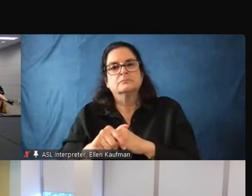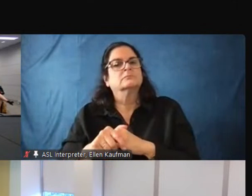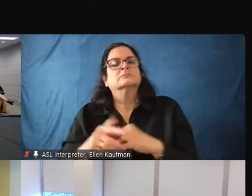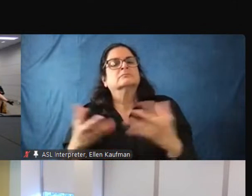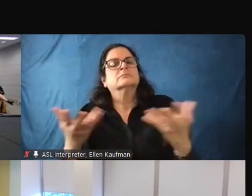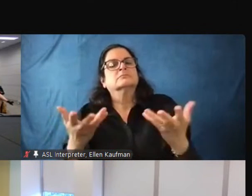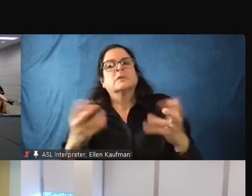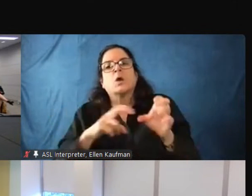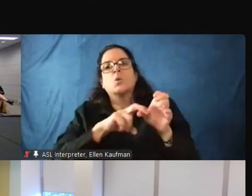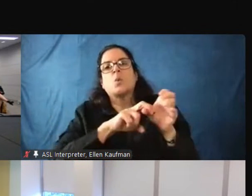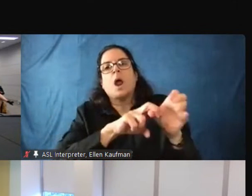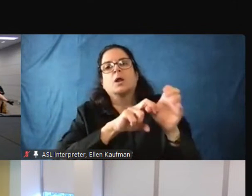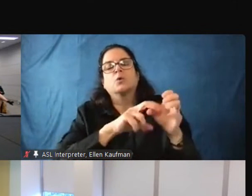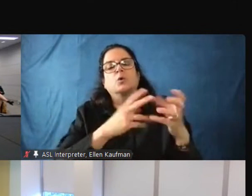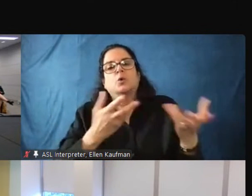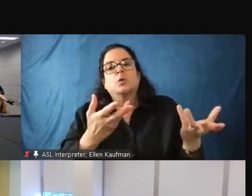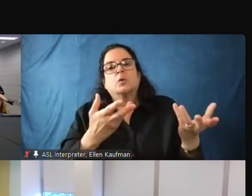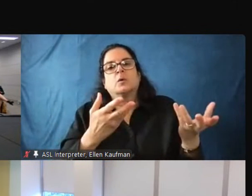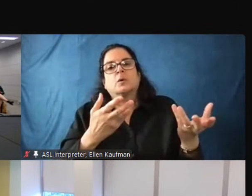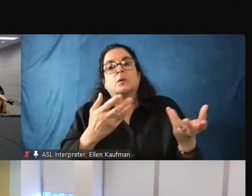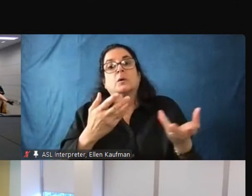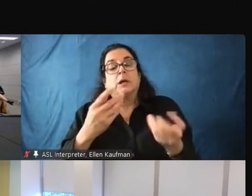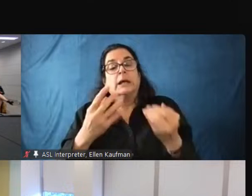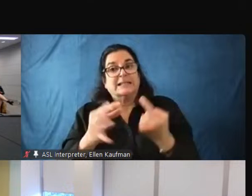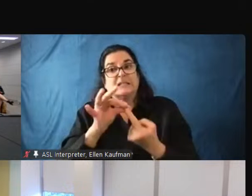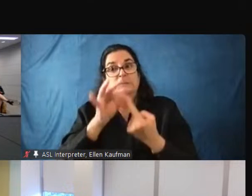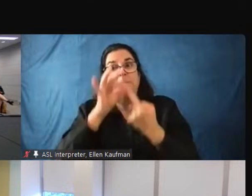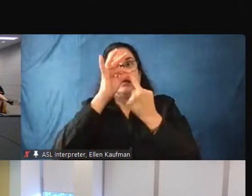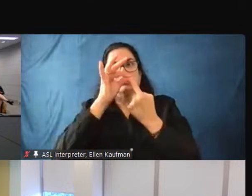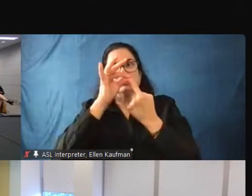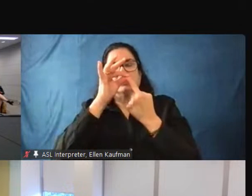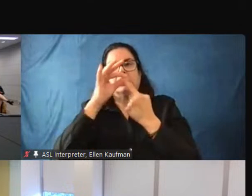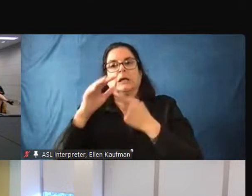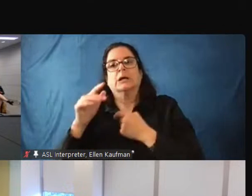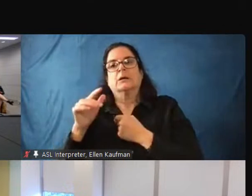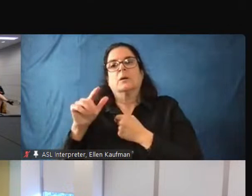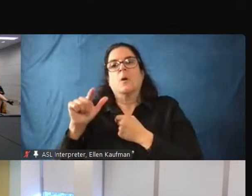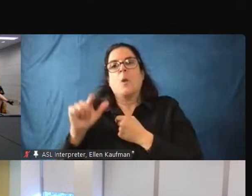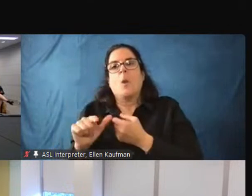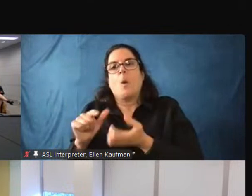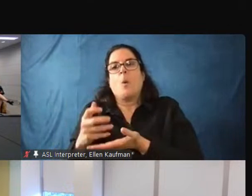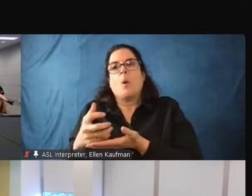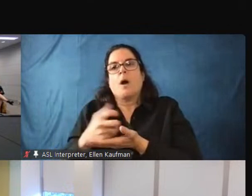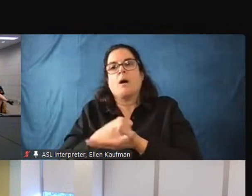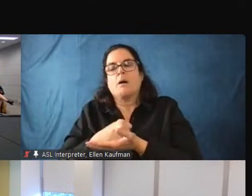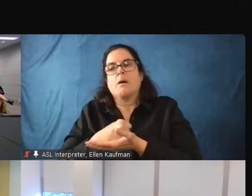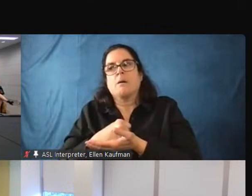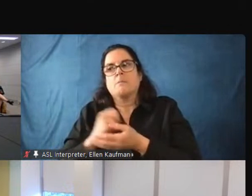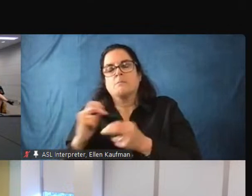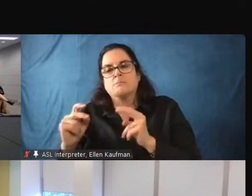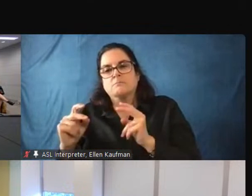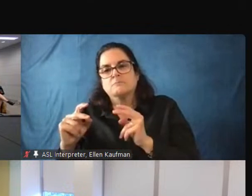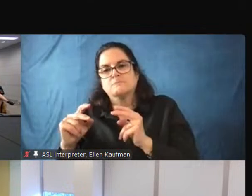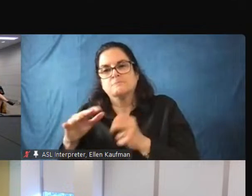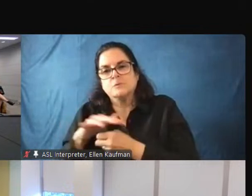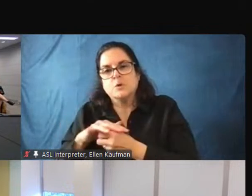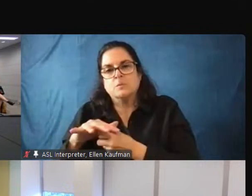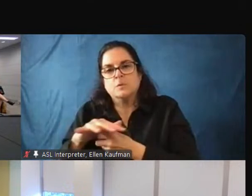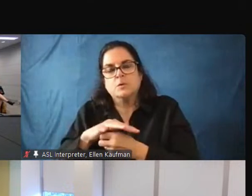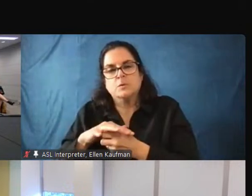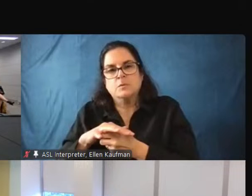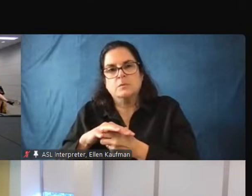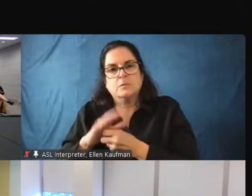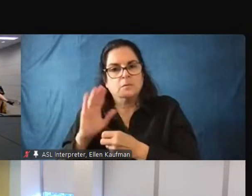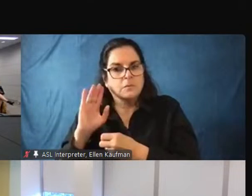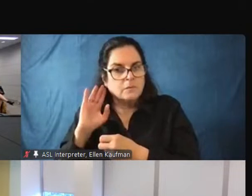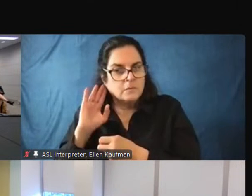see, particularly in low-income minority communities, particularly in late-night and hour service, so your ridership historically is not going to be at the same